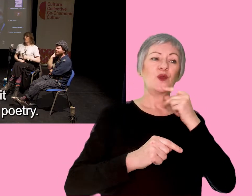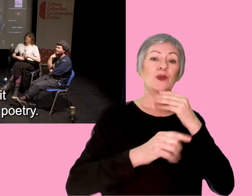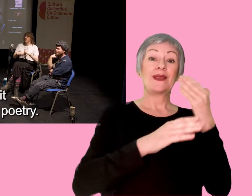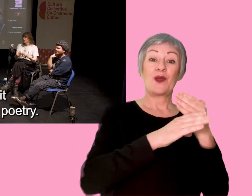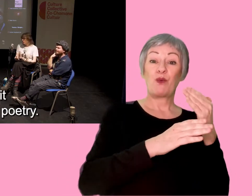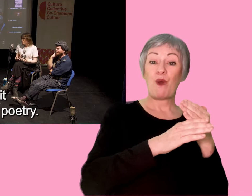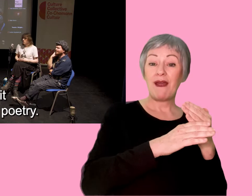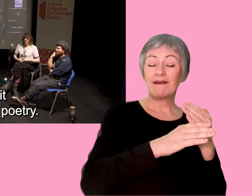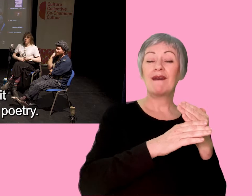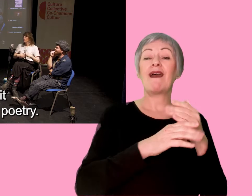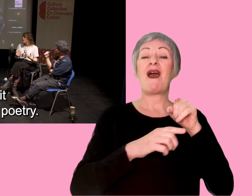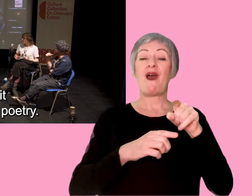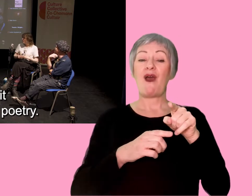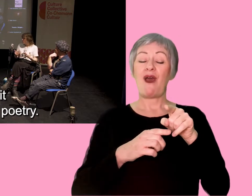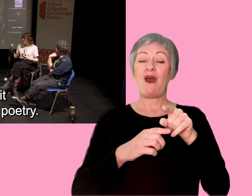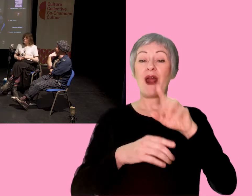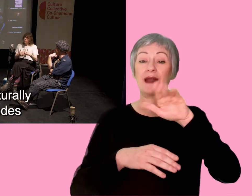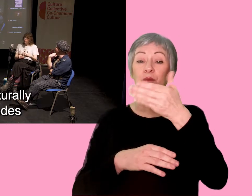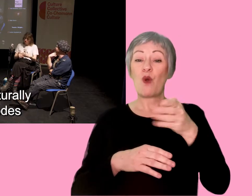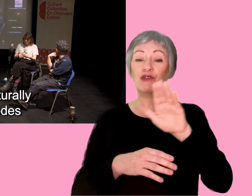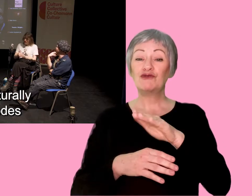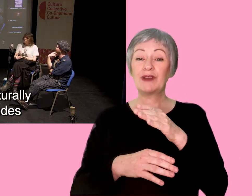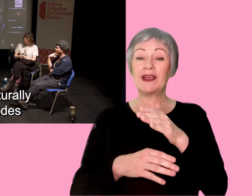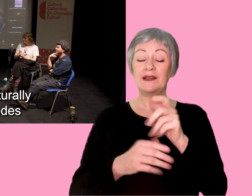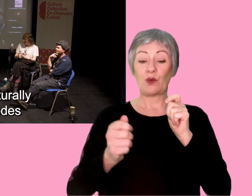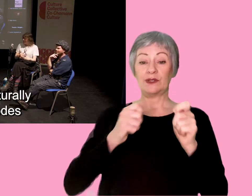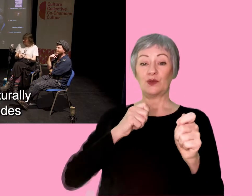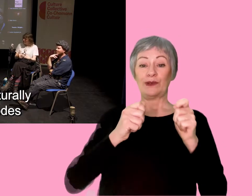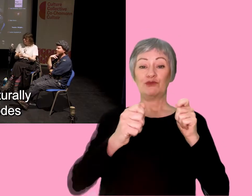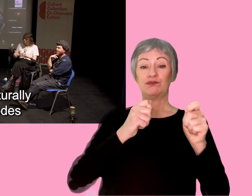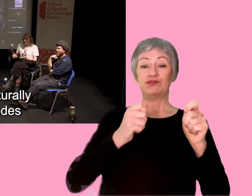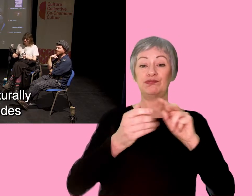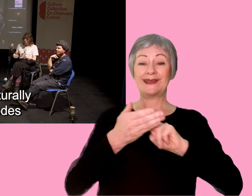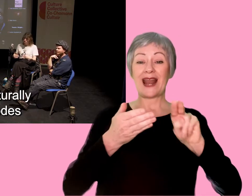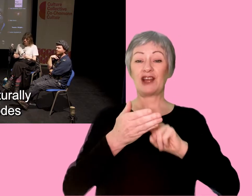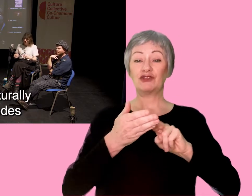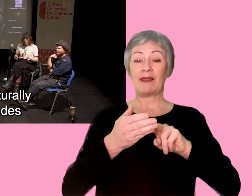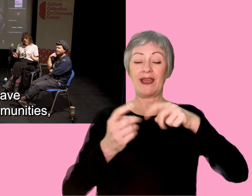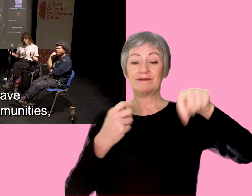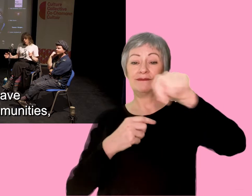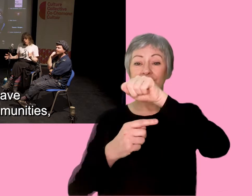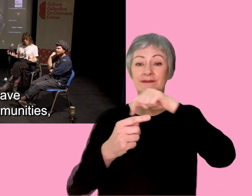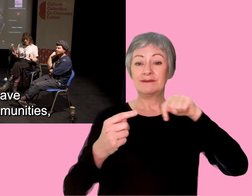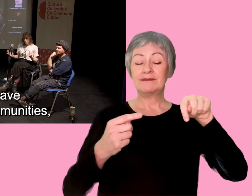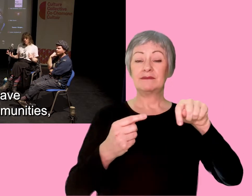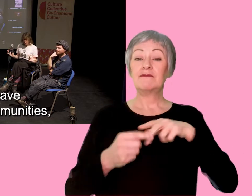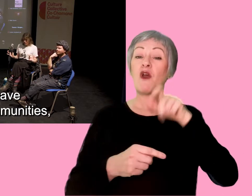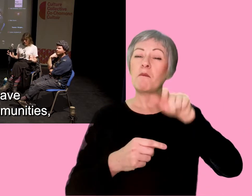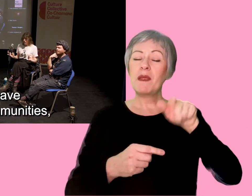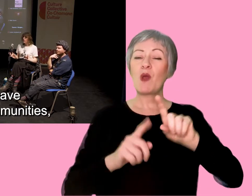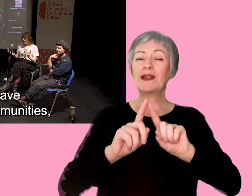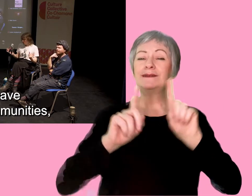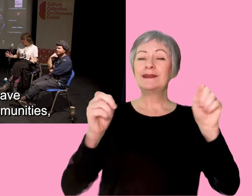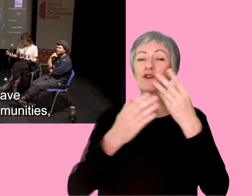one version of it that they use in their poetry or whatever. And we switch quite naturally between these codes. And for folk that have